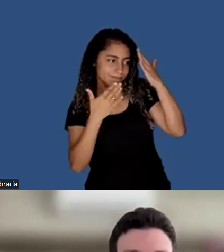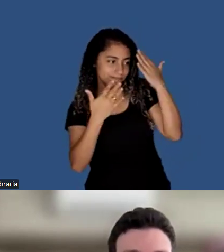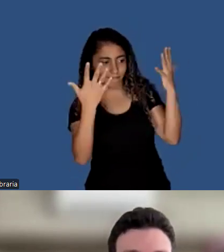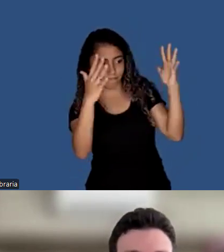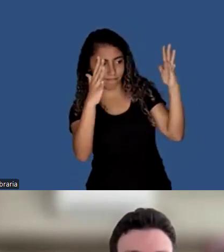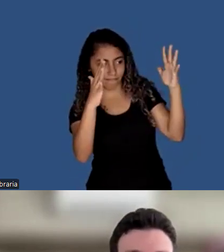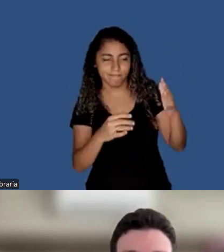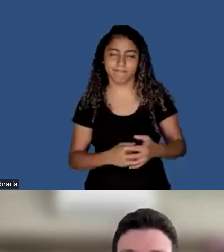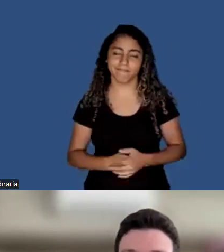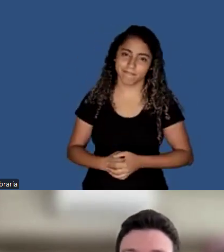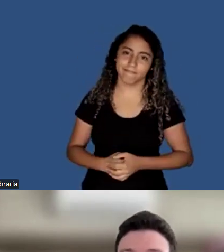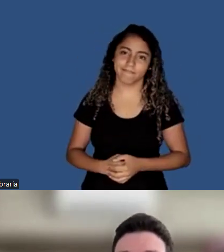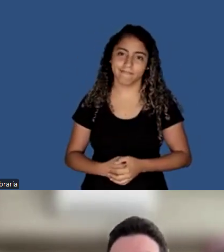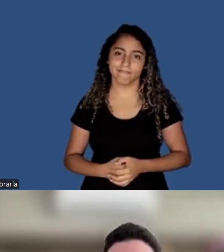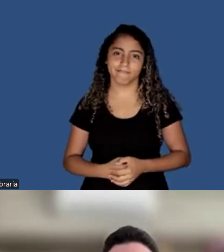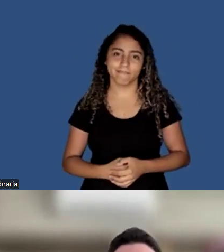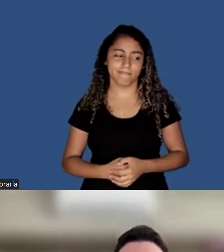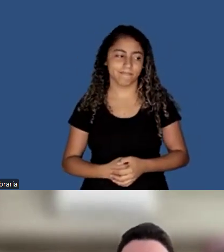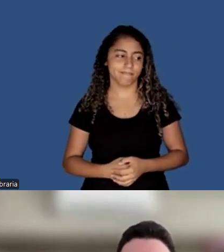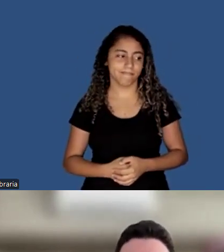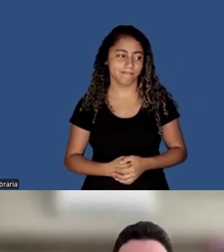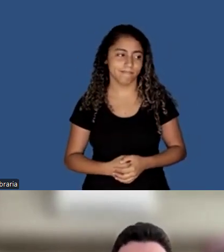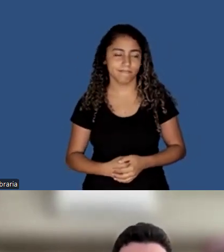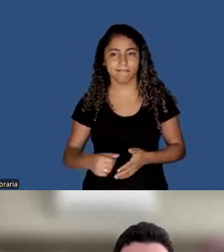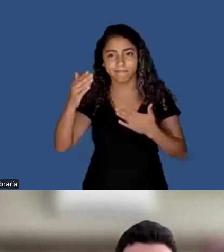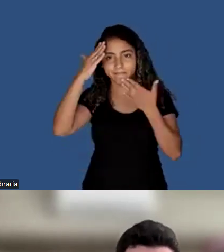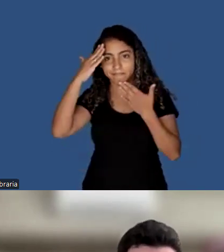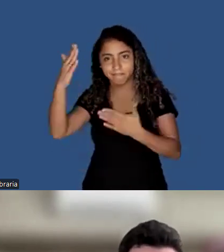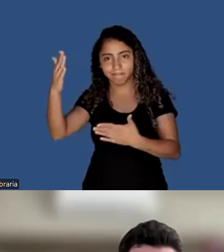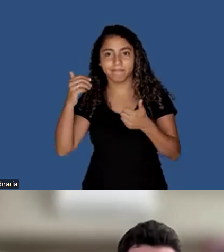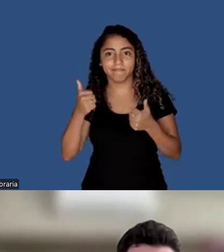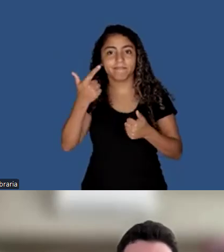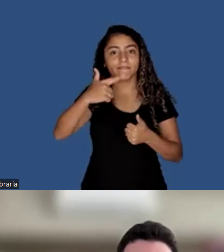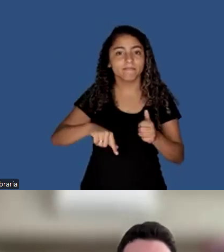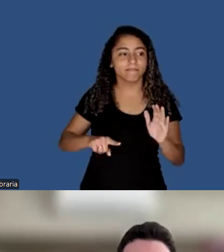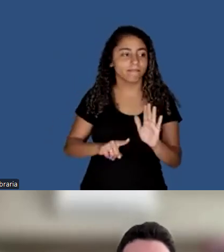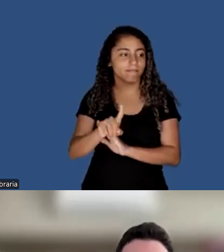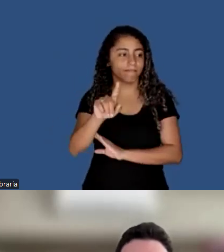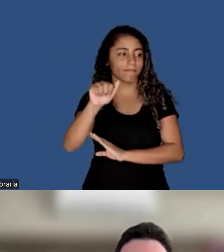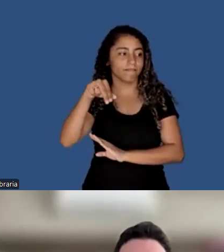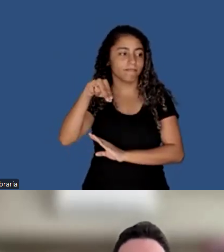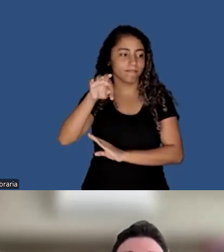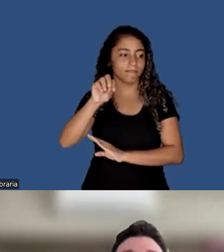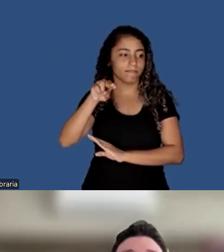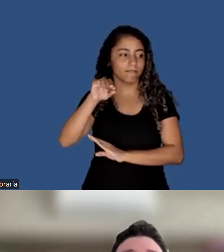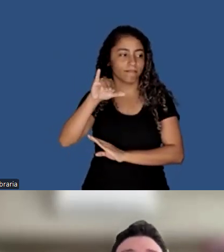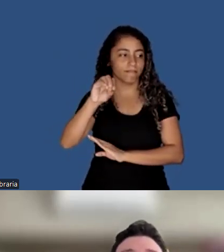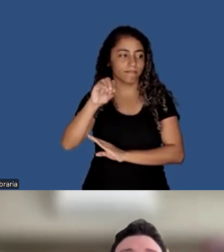Thank you, and congratulations once again, Gabriel. Thank you, Alexandre. Next question is